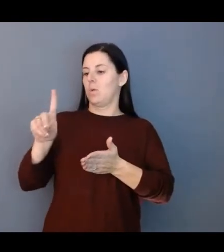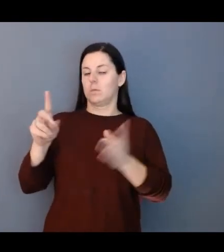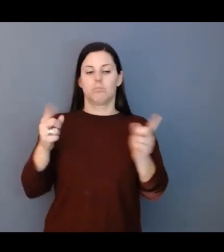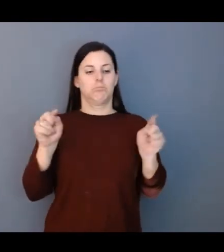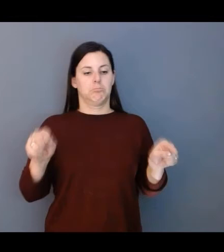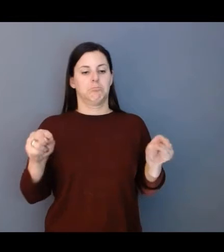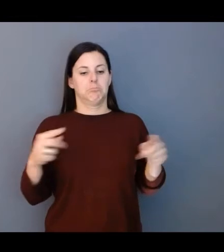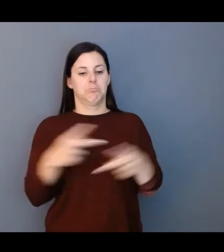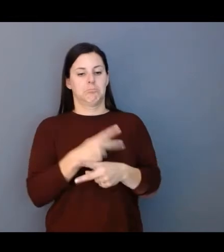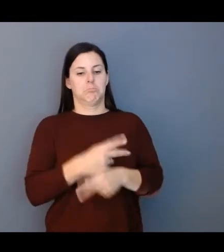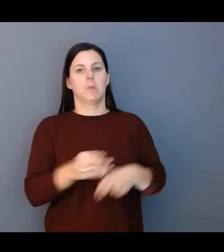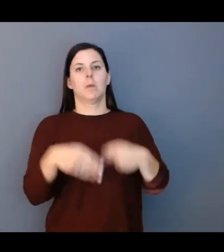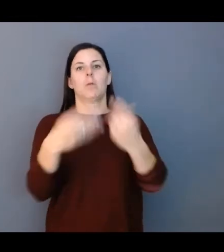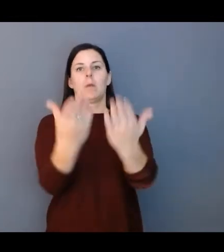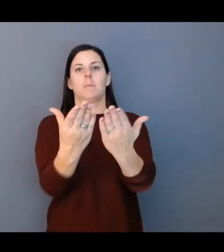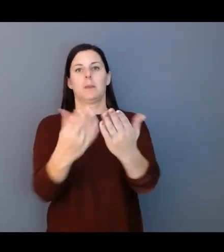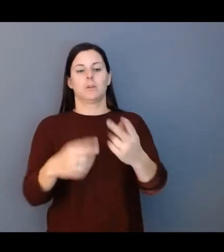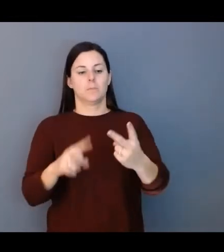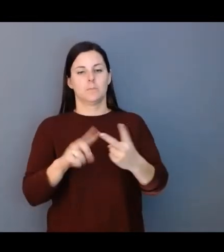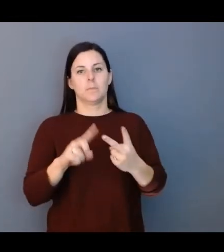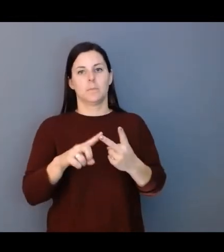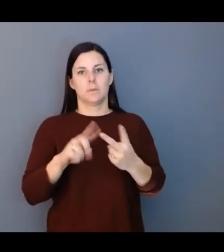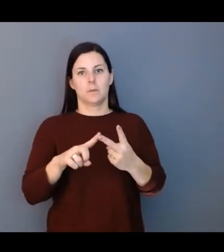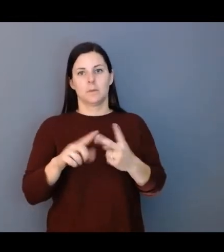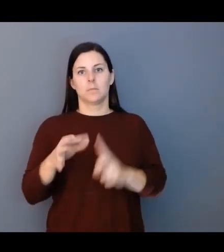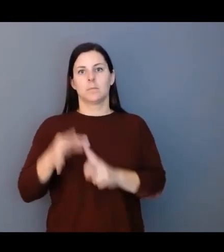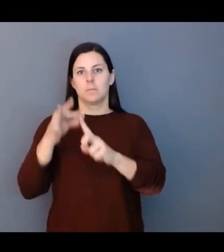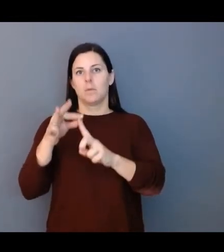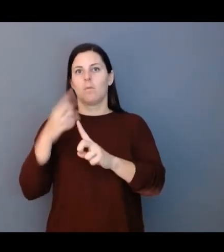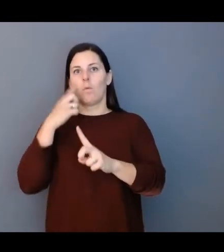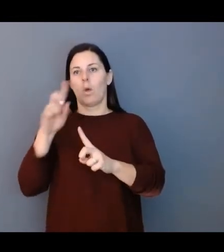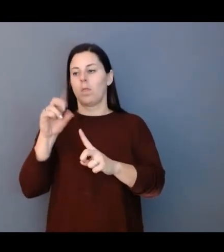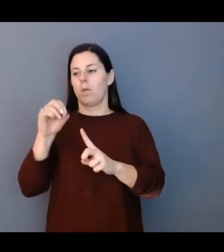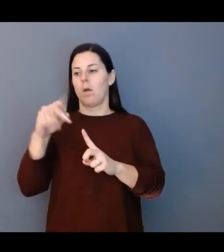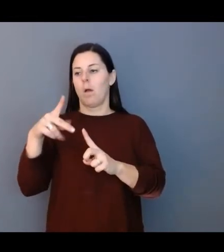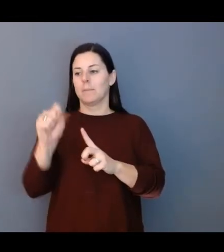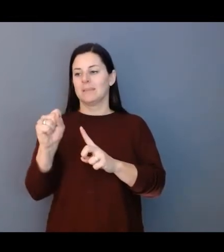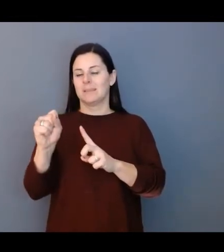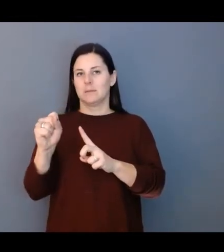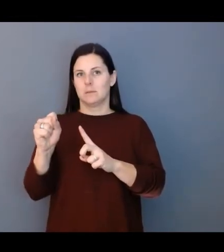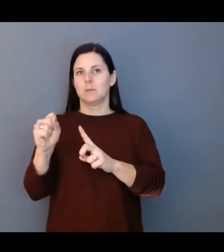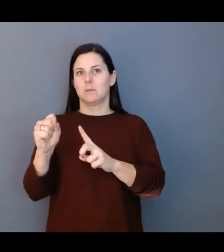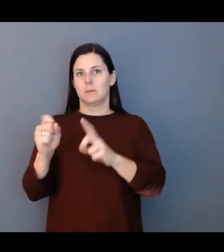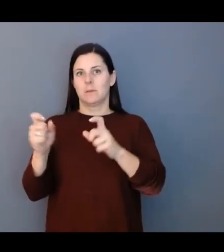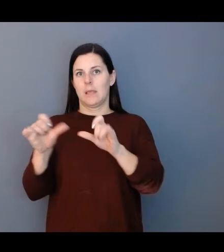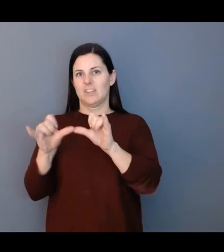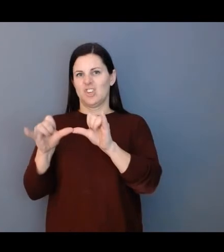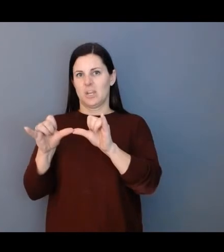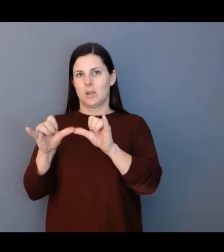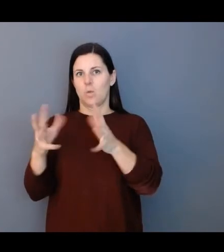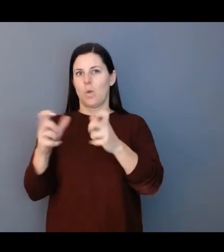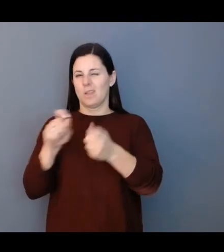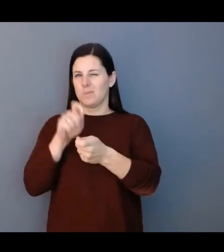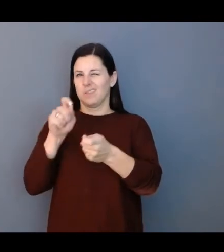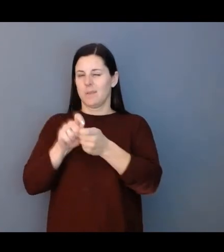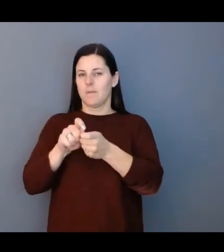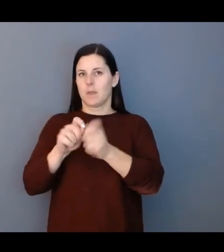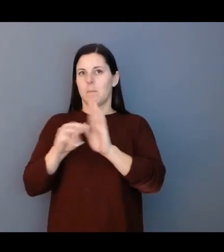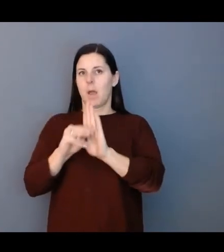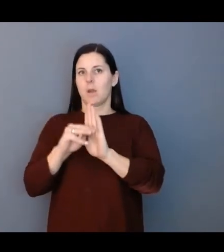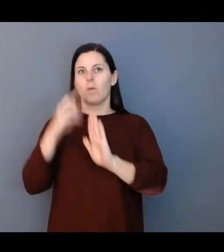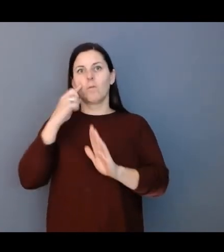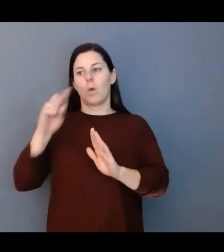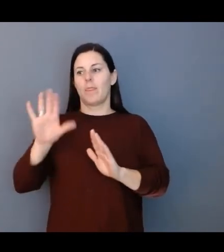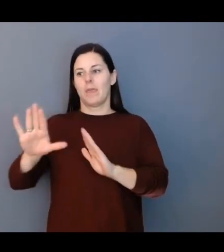for recommendation. The next is the advanced case for MLOps engineer who want to tune the model for